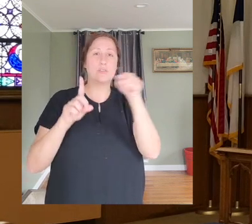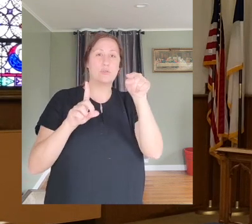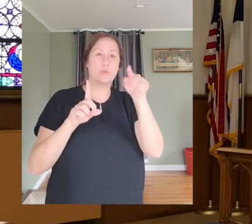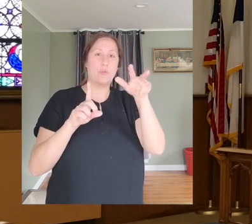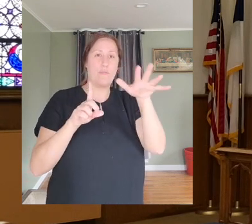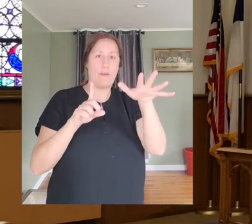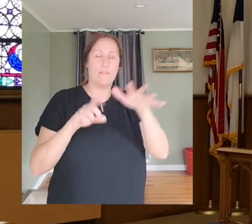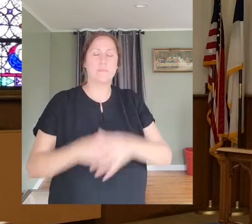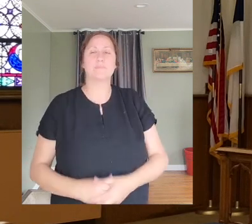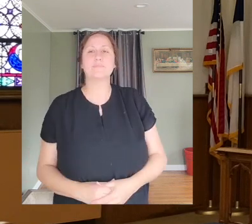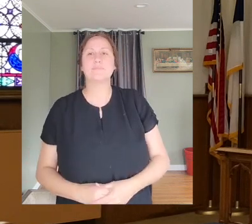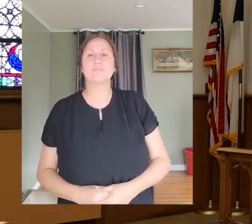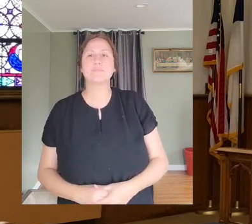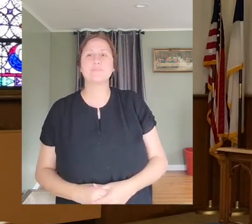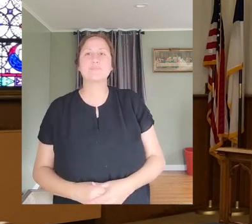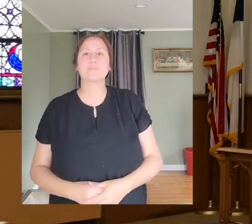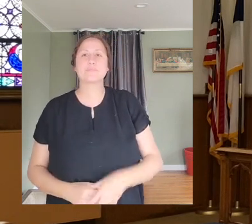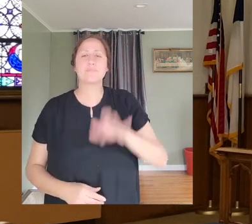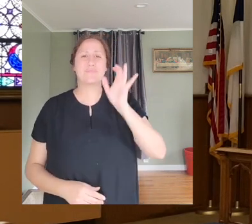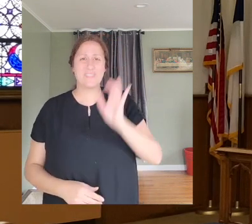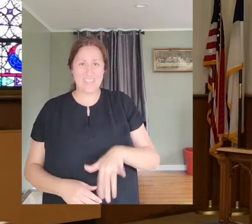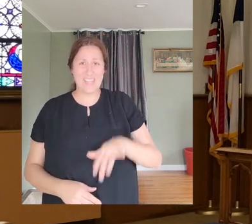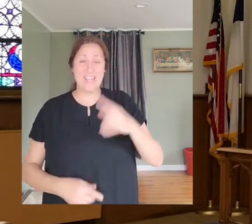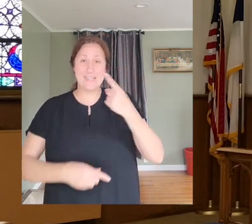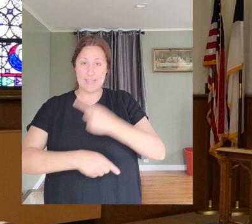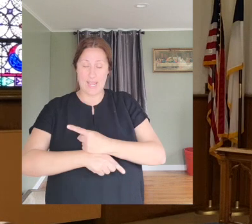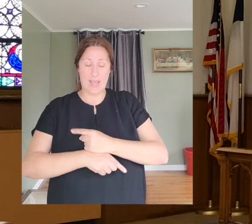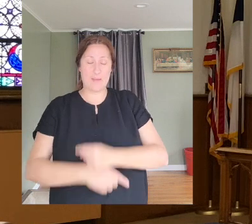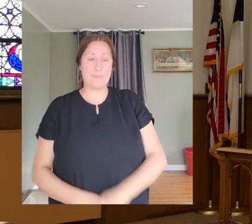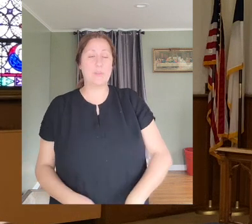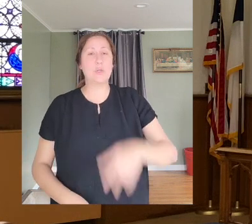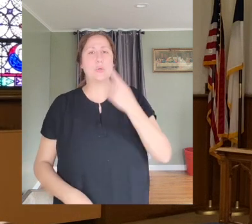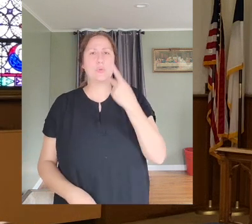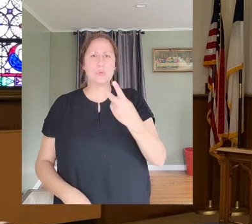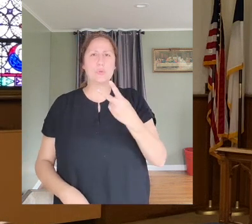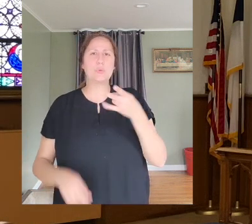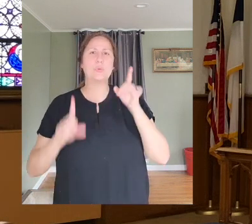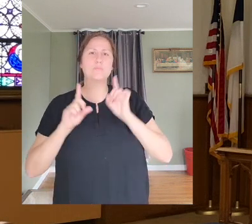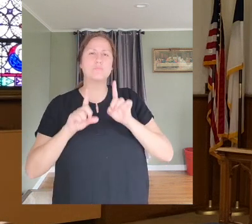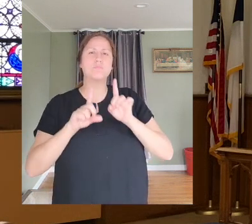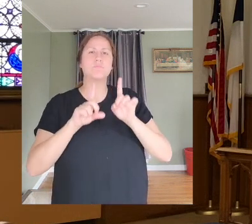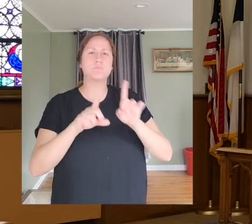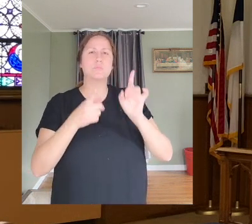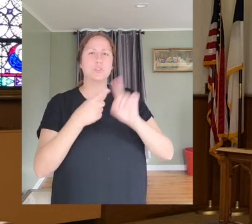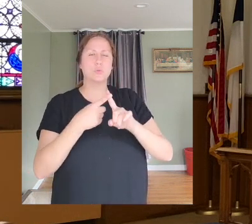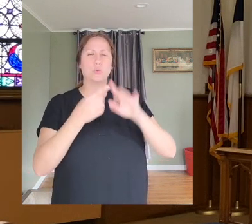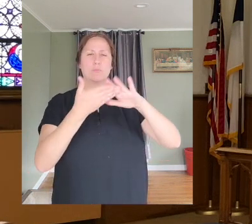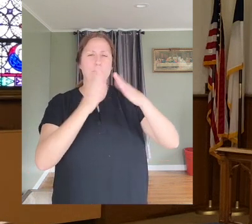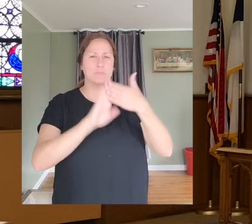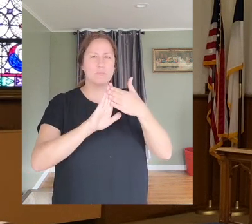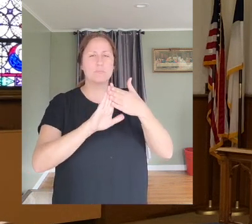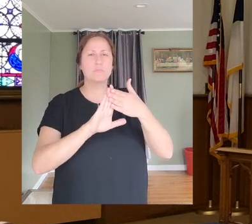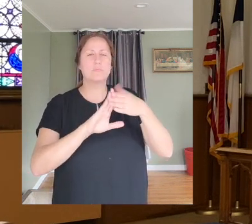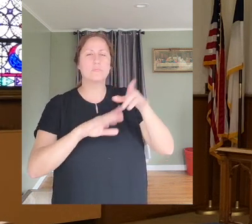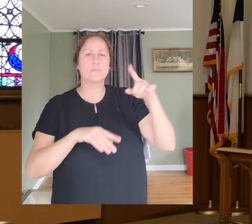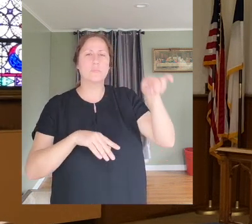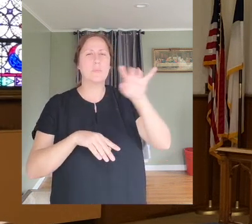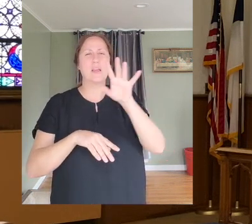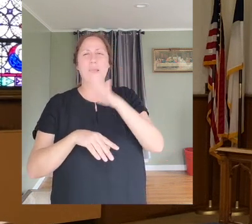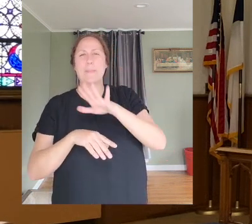35. That very day, two of them were going to a village named Emmaus, about 7 miles from